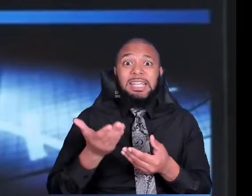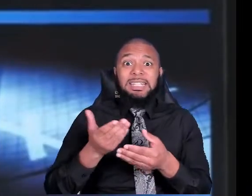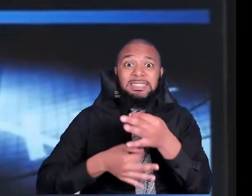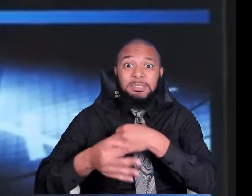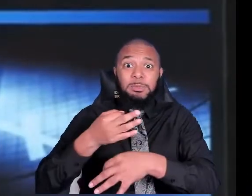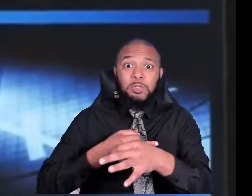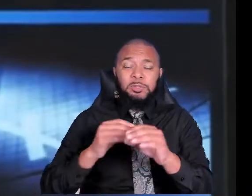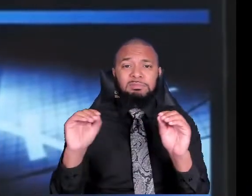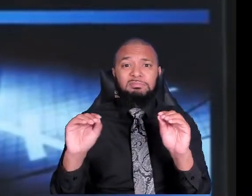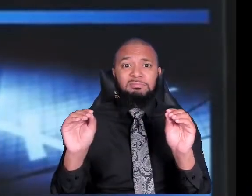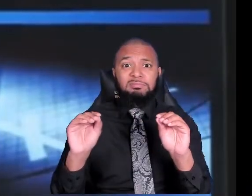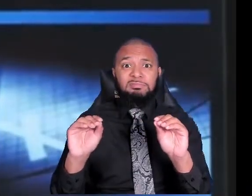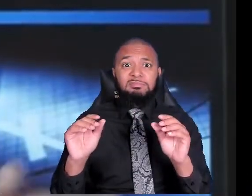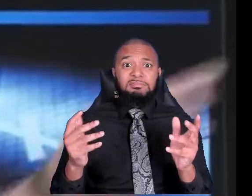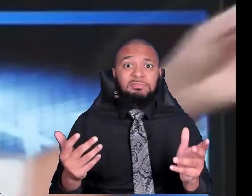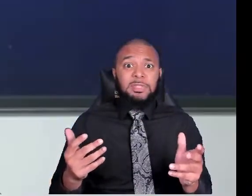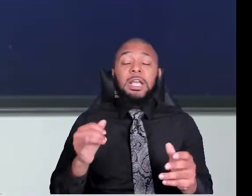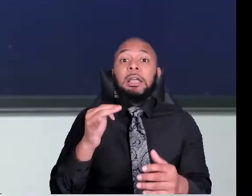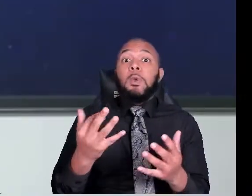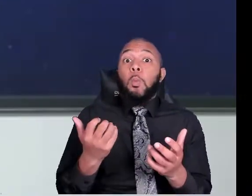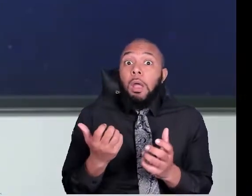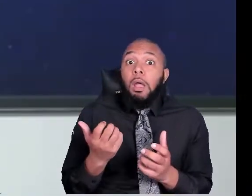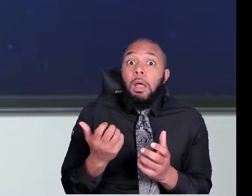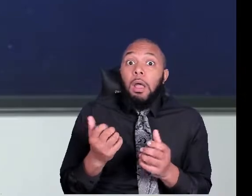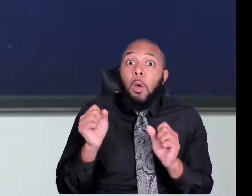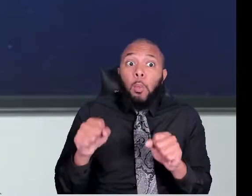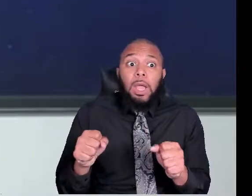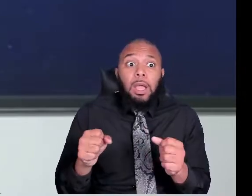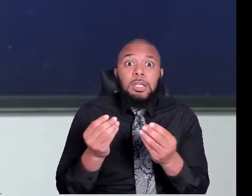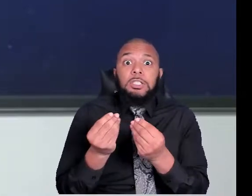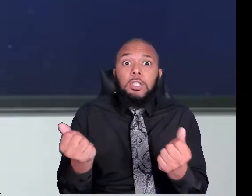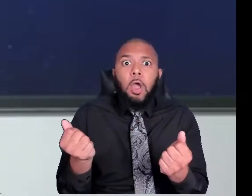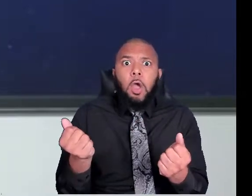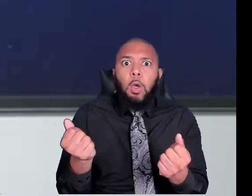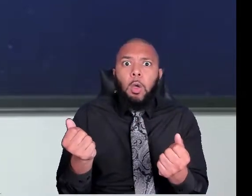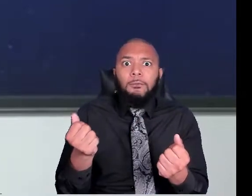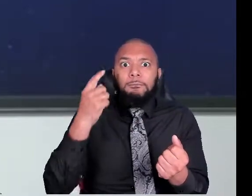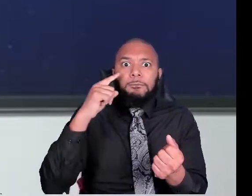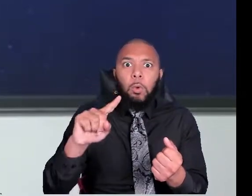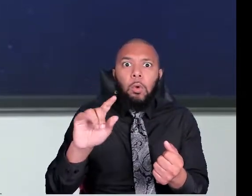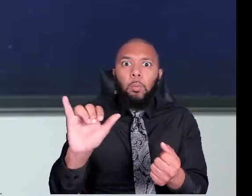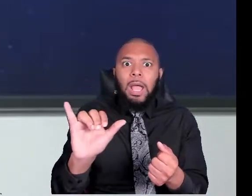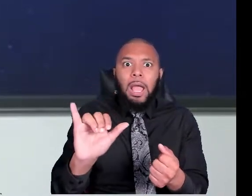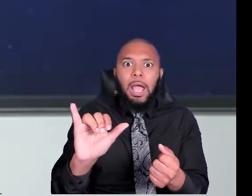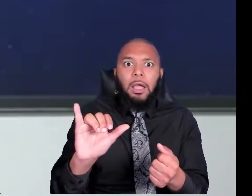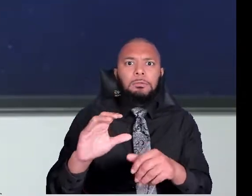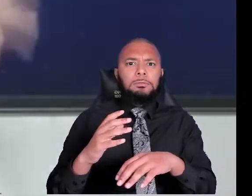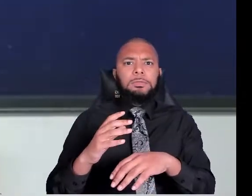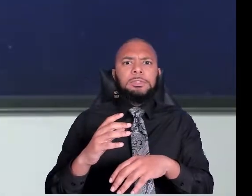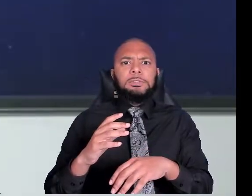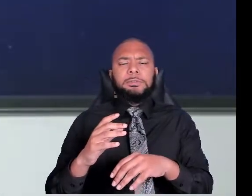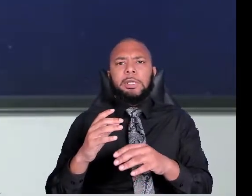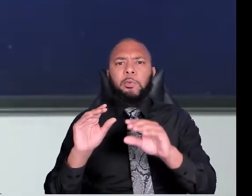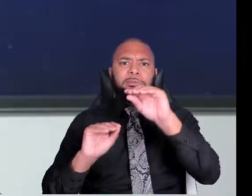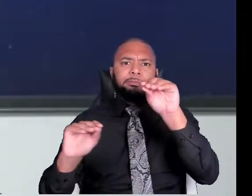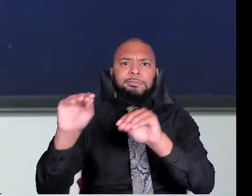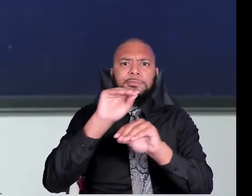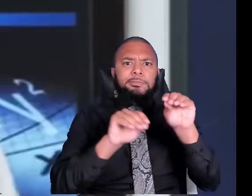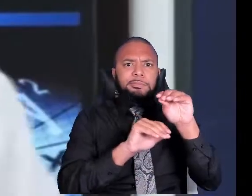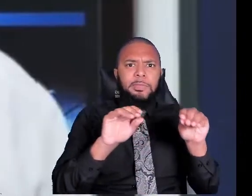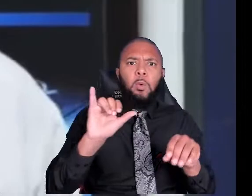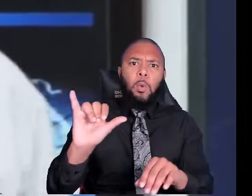or y. Now we could, if we wanted to, we could like solve this equation for y, make it say y equals, and then we would have a